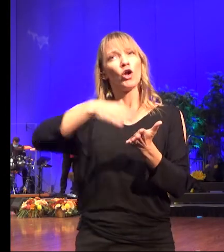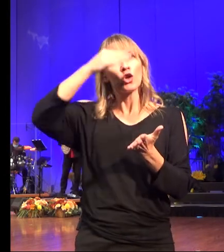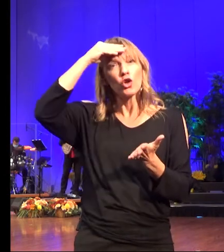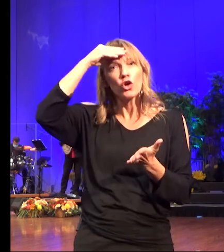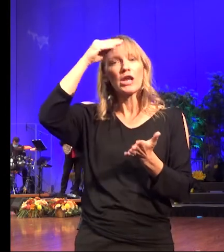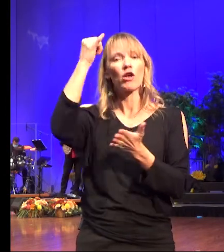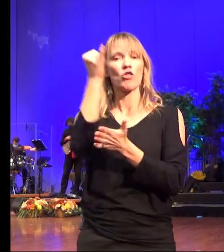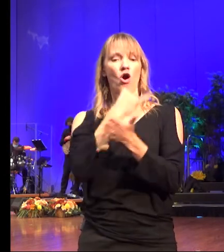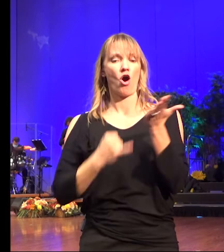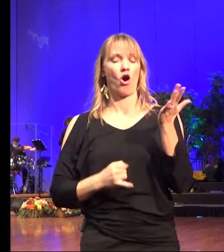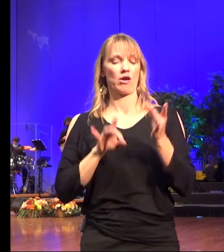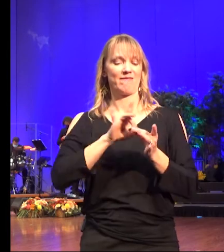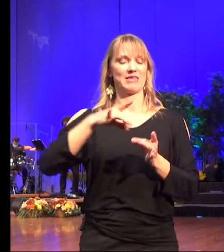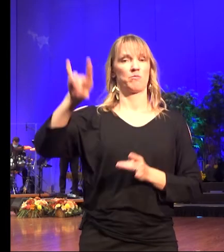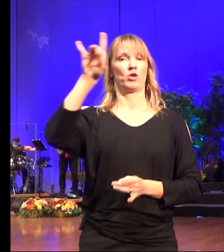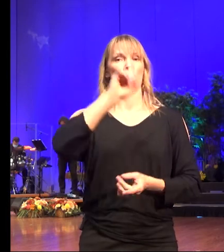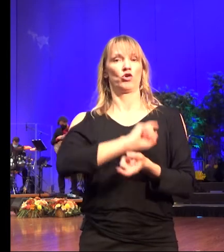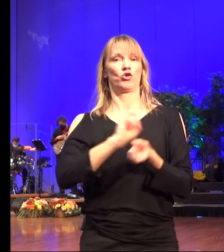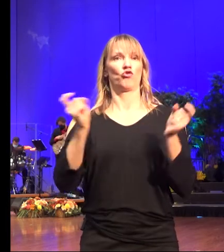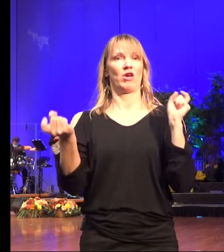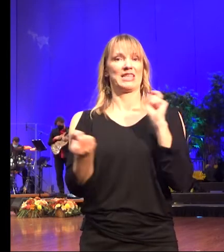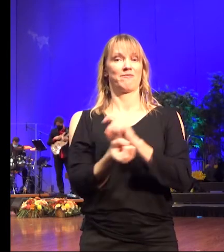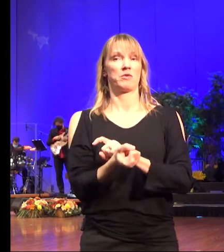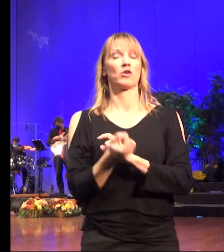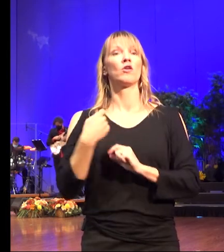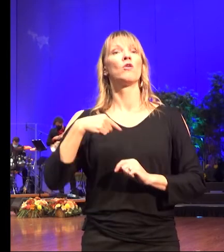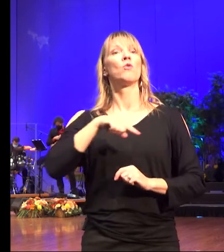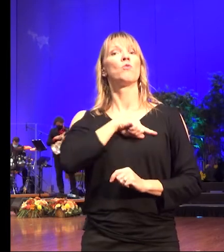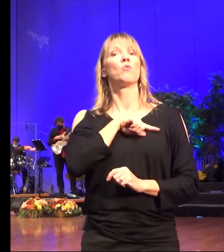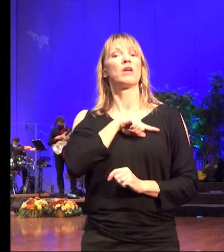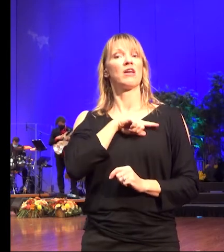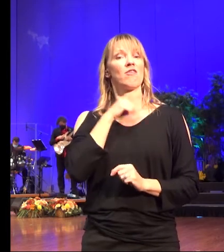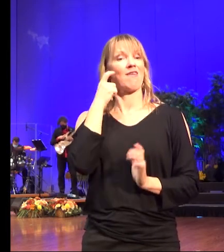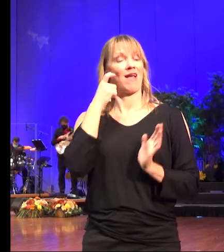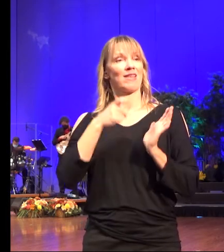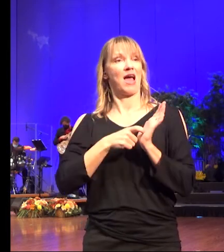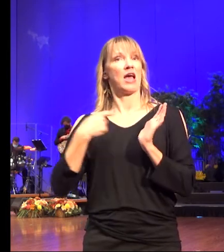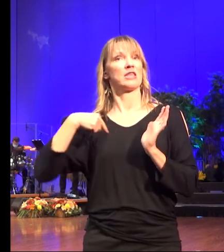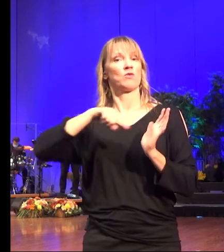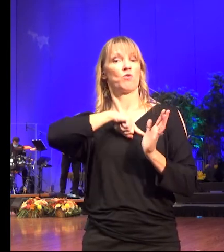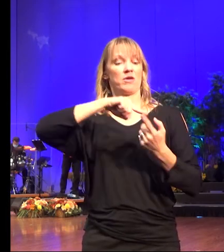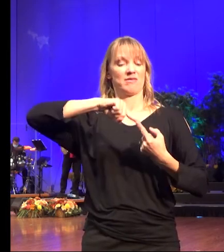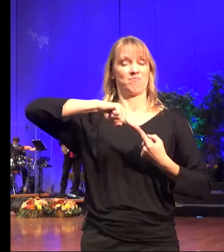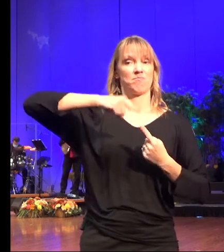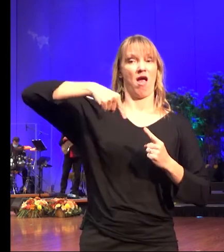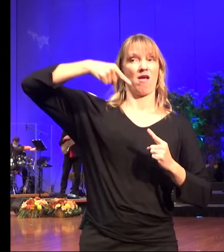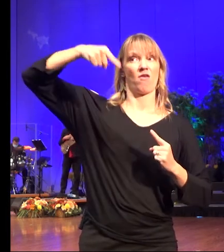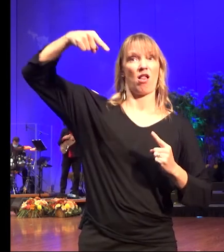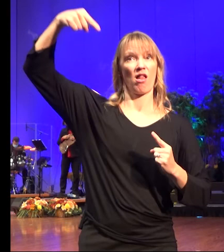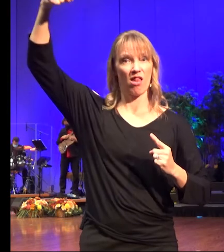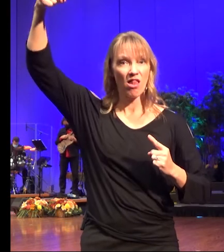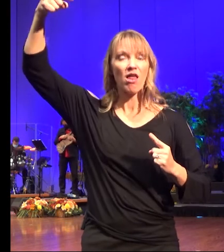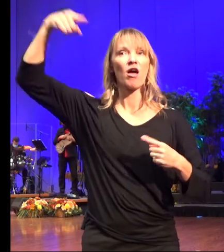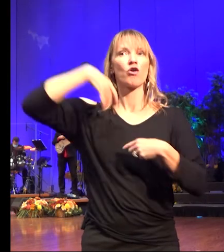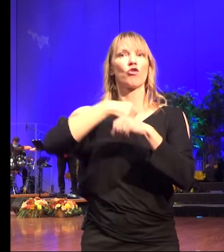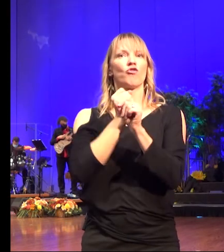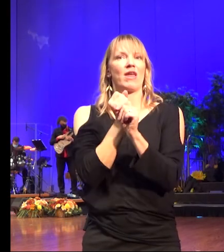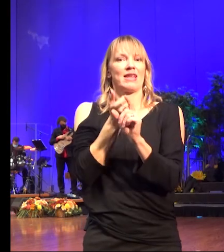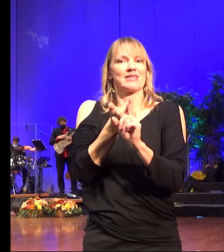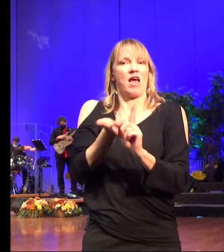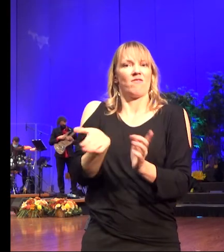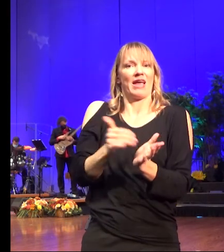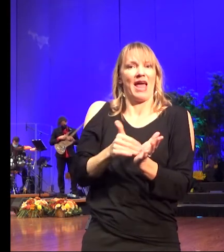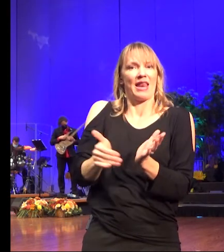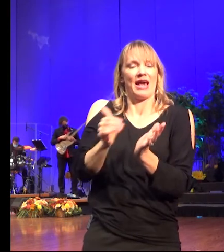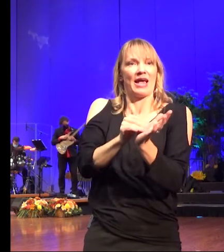the art of spiritual transformation. We find ourselves on an upward spiral, regenerating